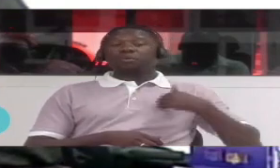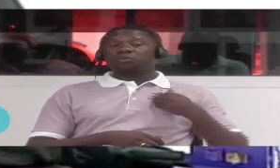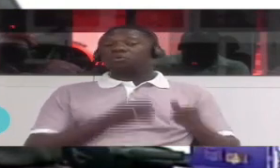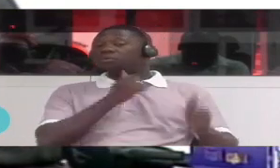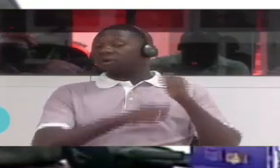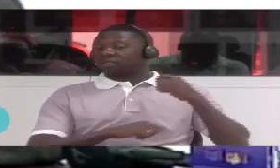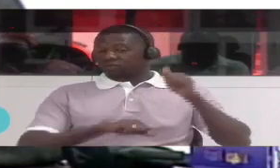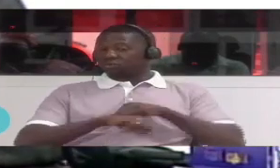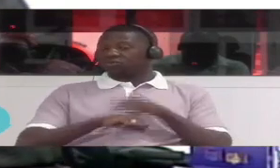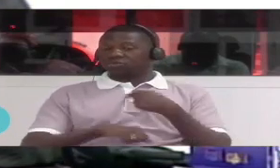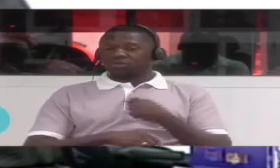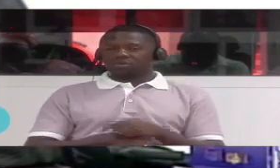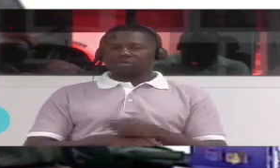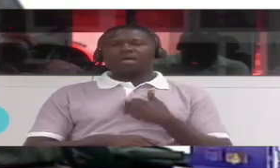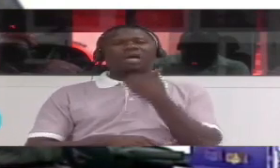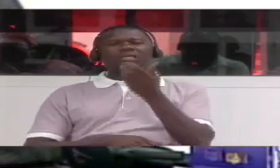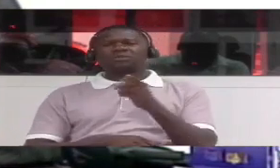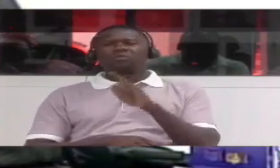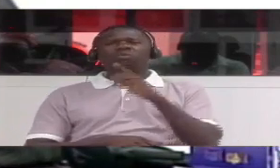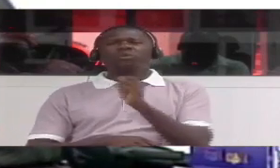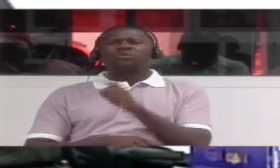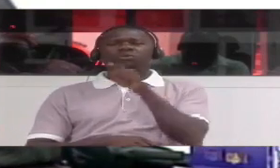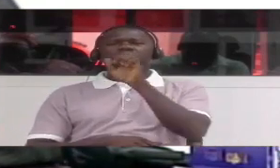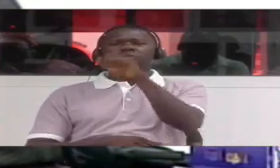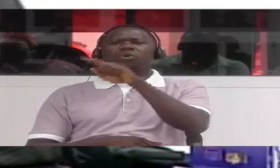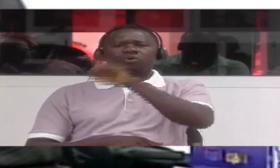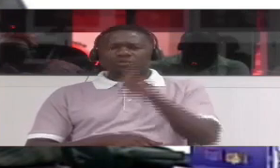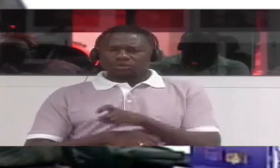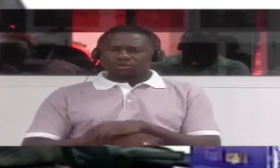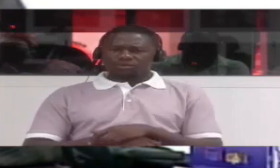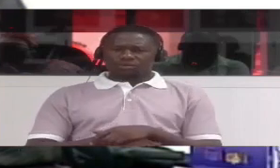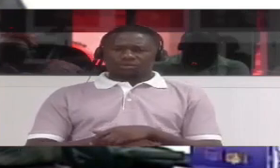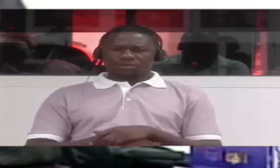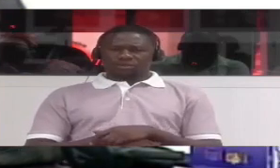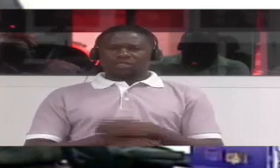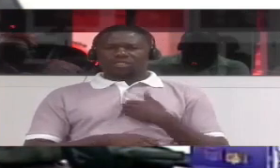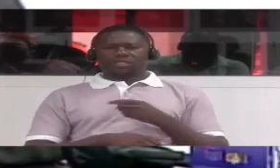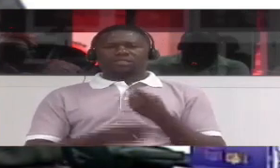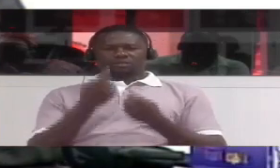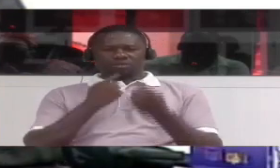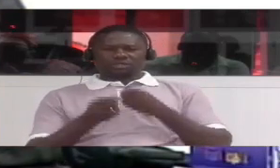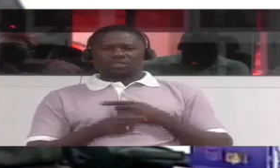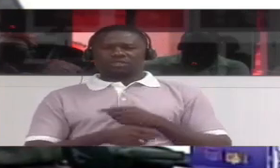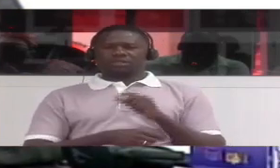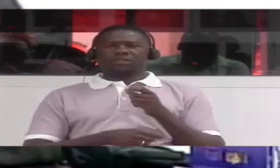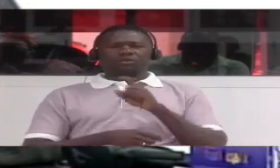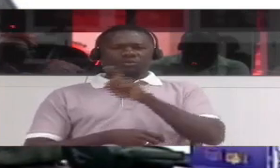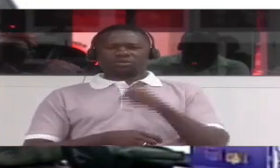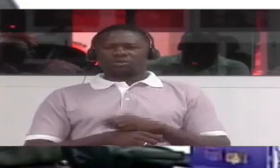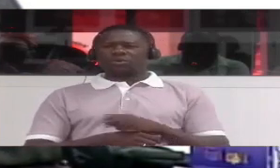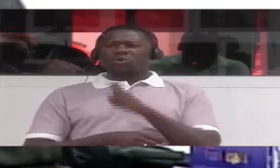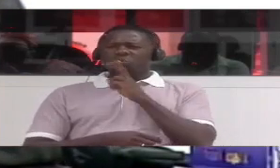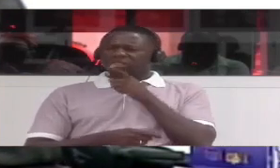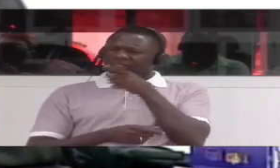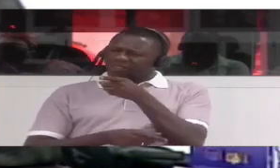back. And I asked him what was his question. He repeated these things, that who was this James, and why was I